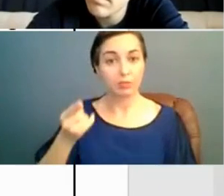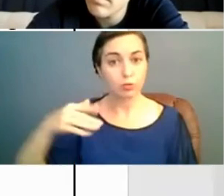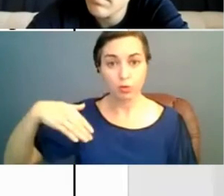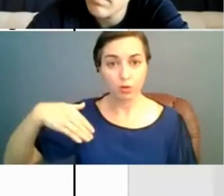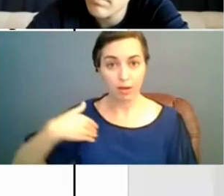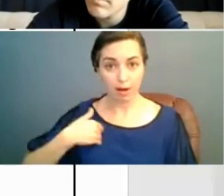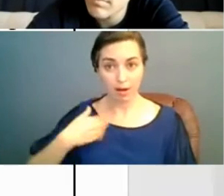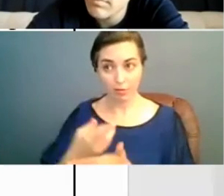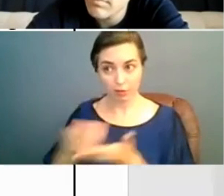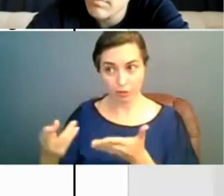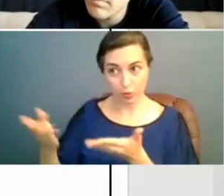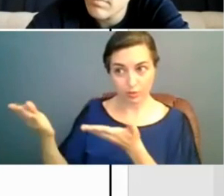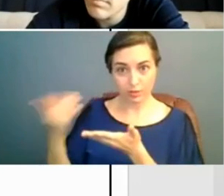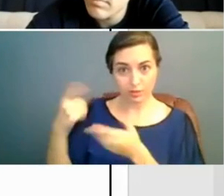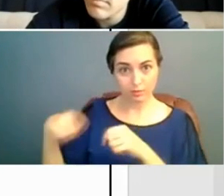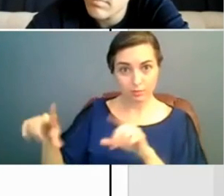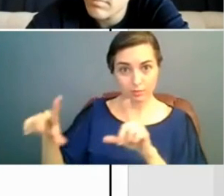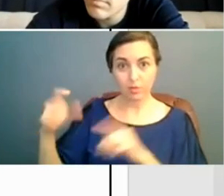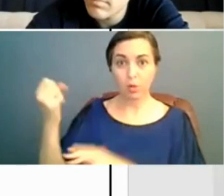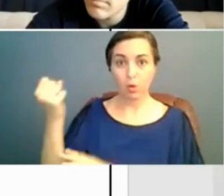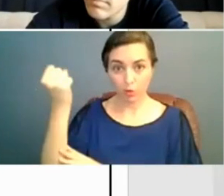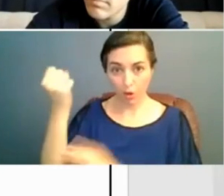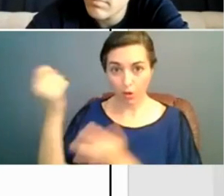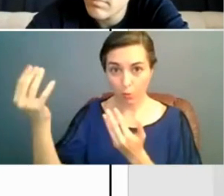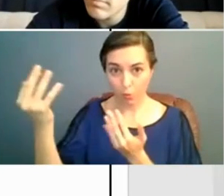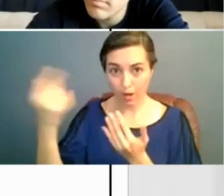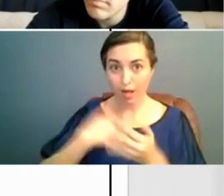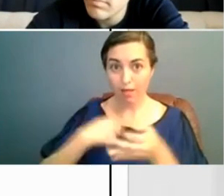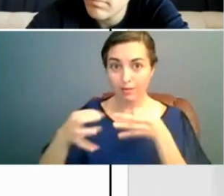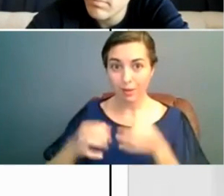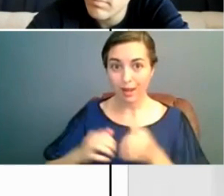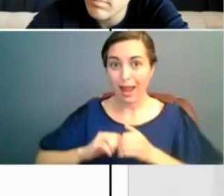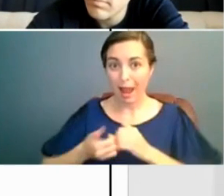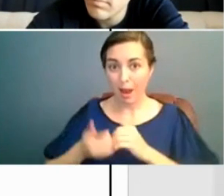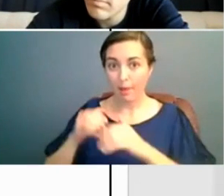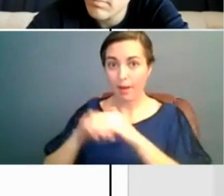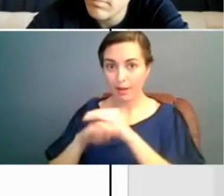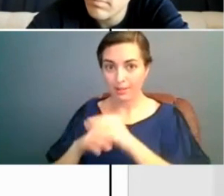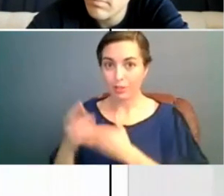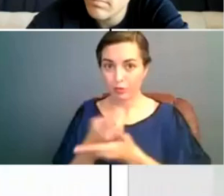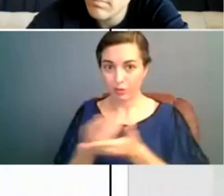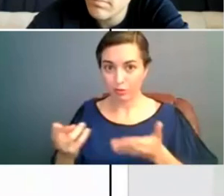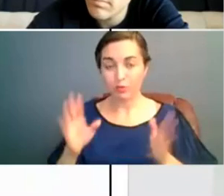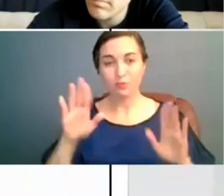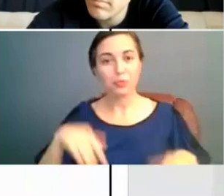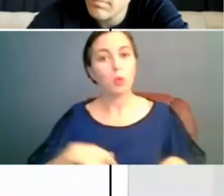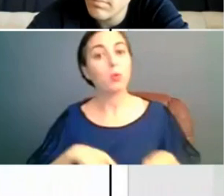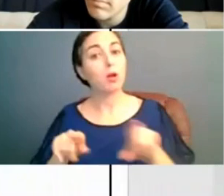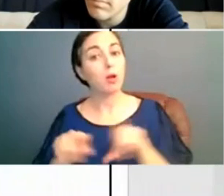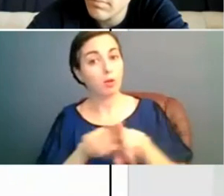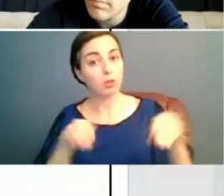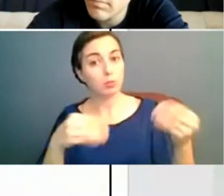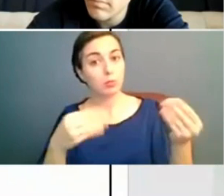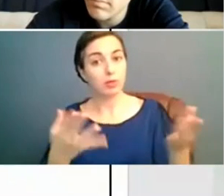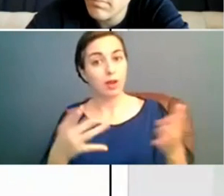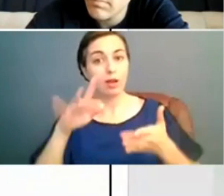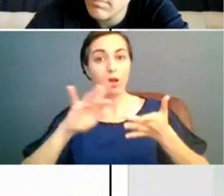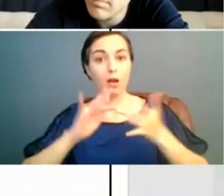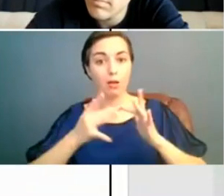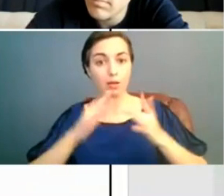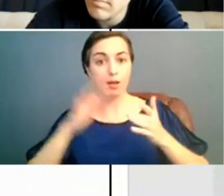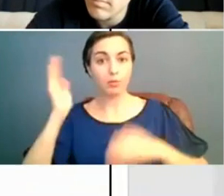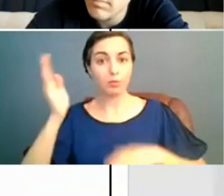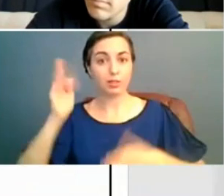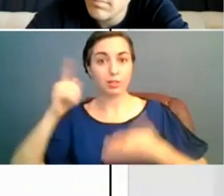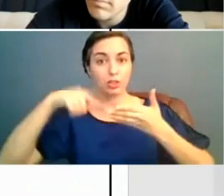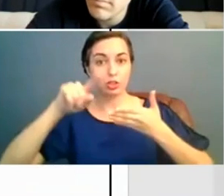you how we give it out. We also always like to give out an online presentation checklist. It's a simple one-page guide